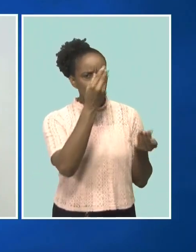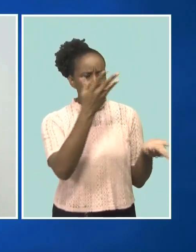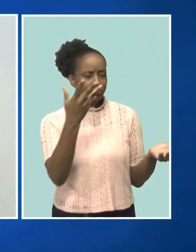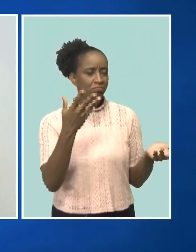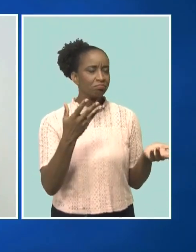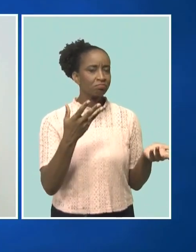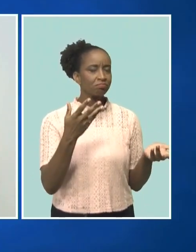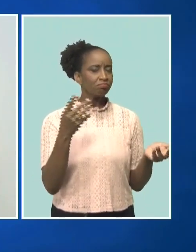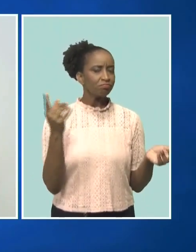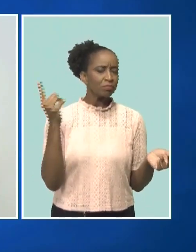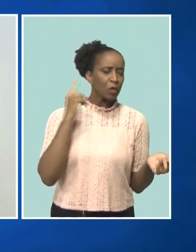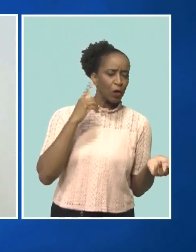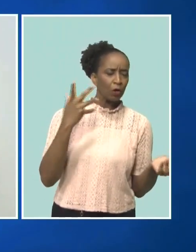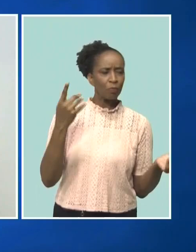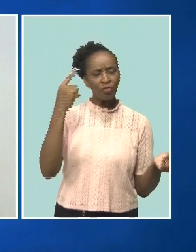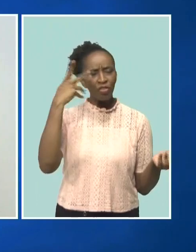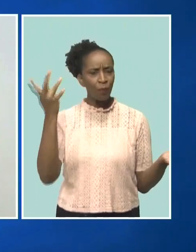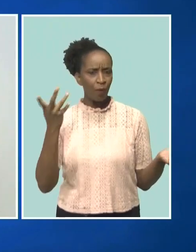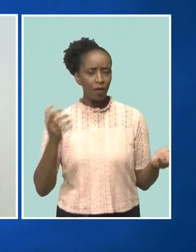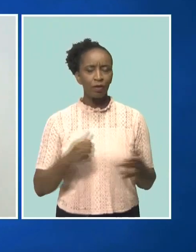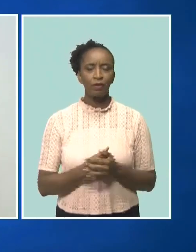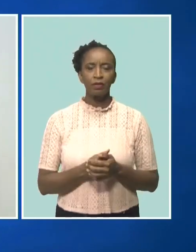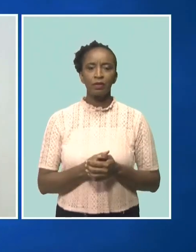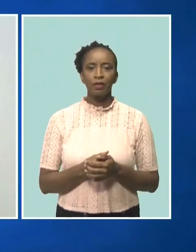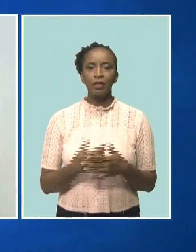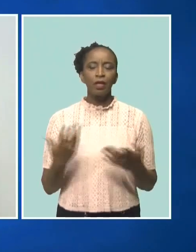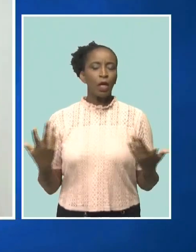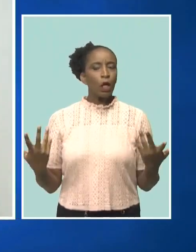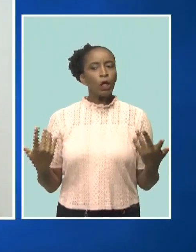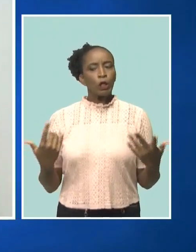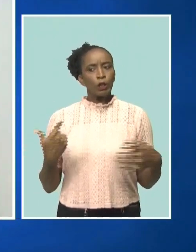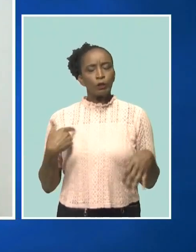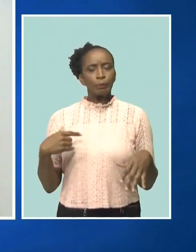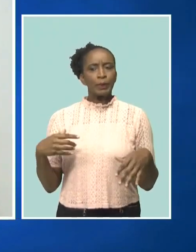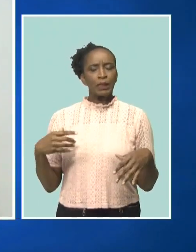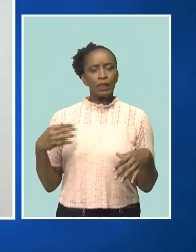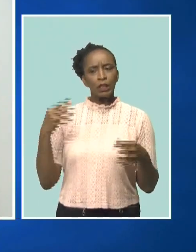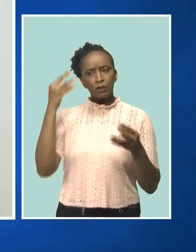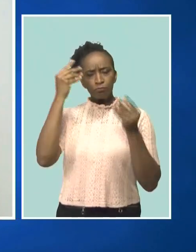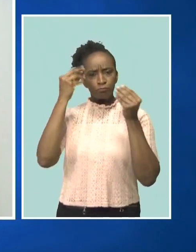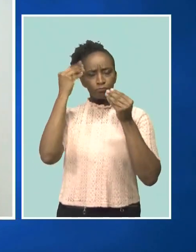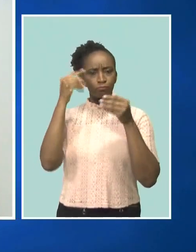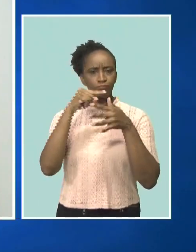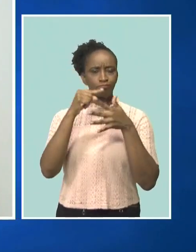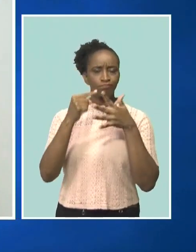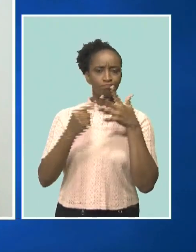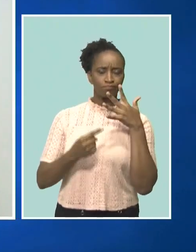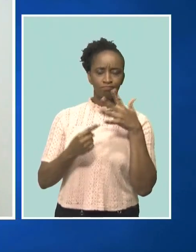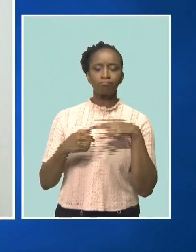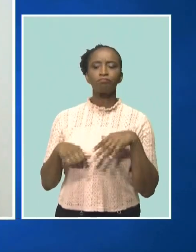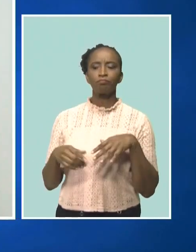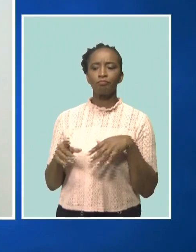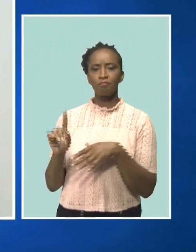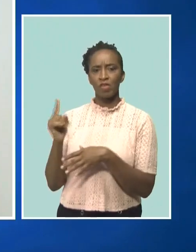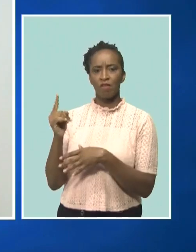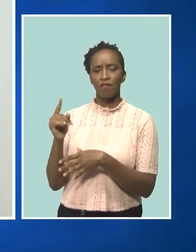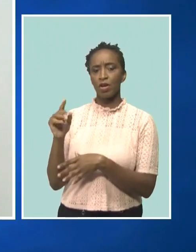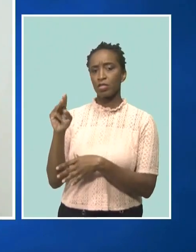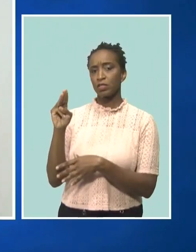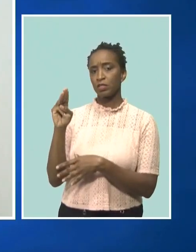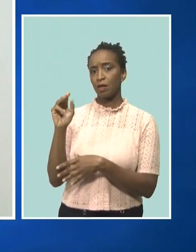changes? Yeah, I mean, there's several thoughts. I think one to start firstly with the Marcia Caddell's